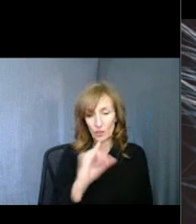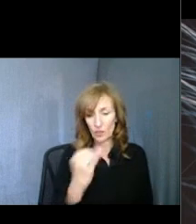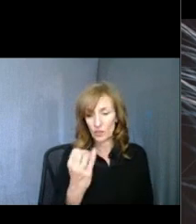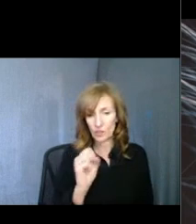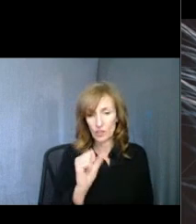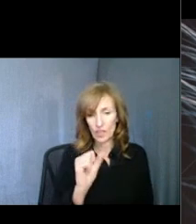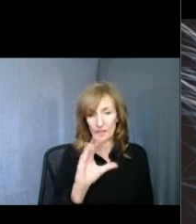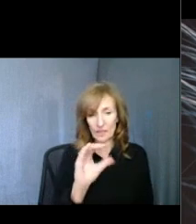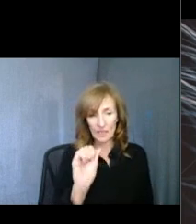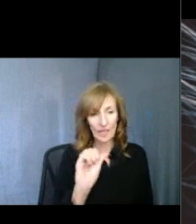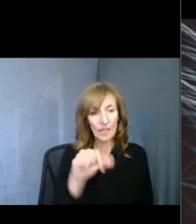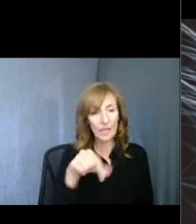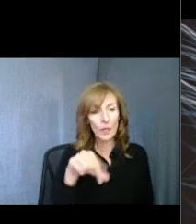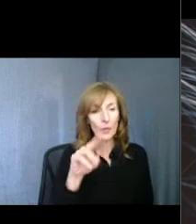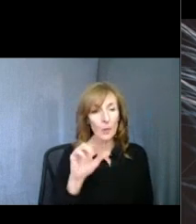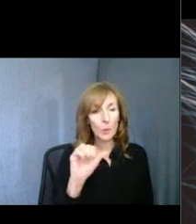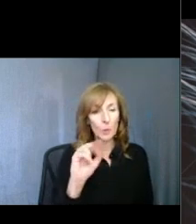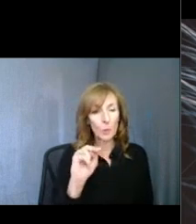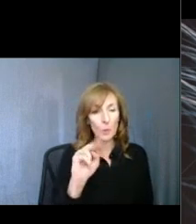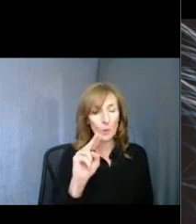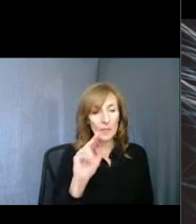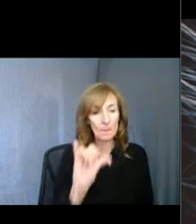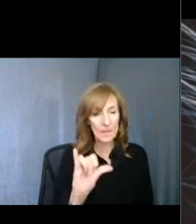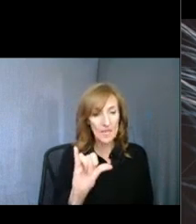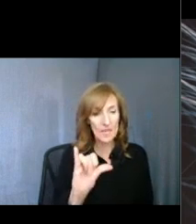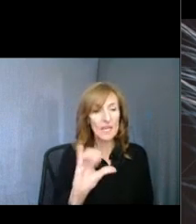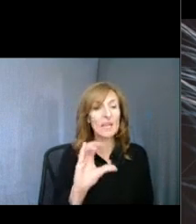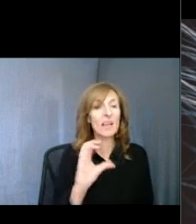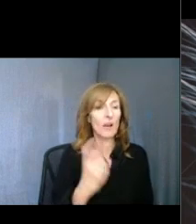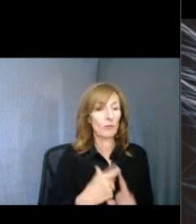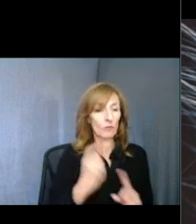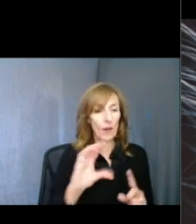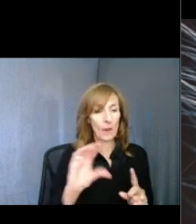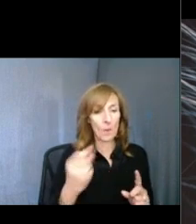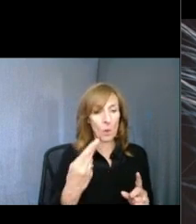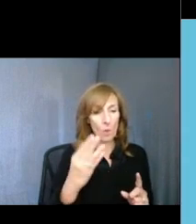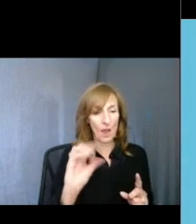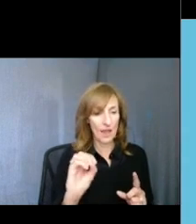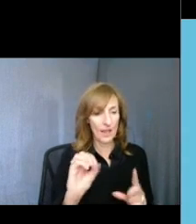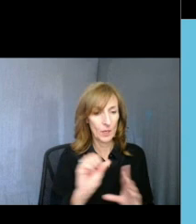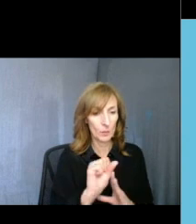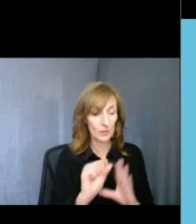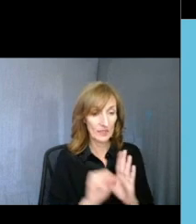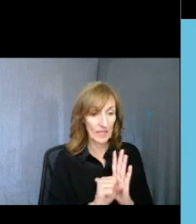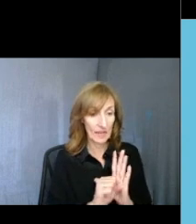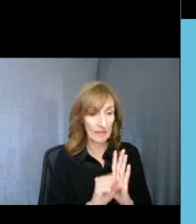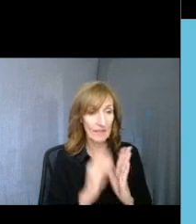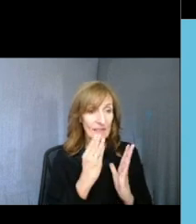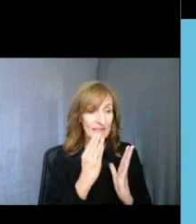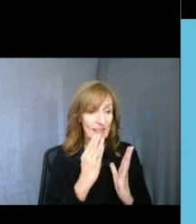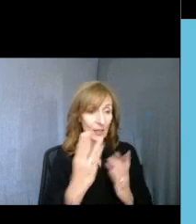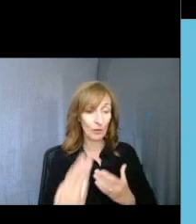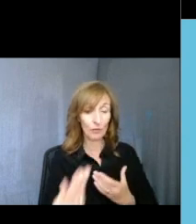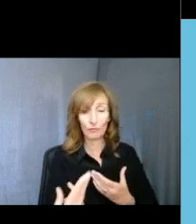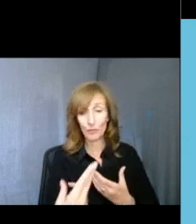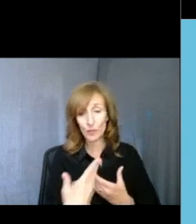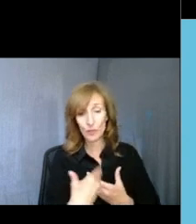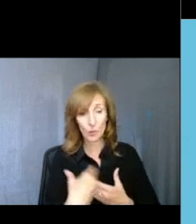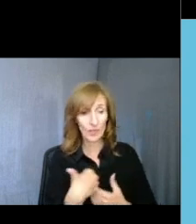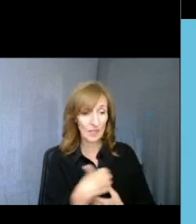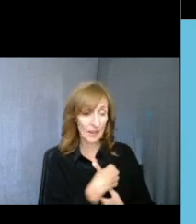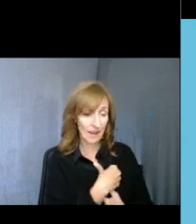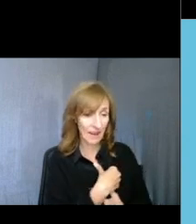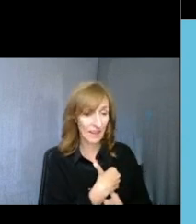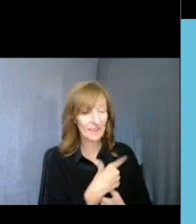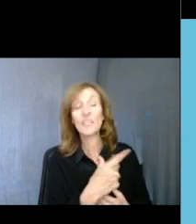State University Veterinary Medical Center. Thanks for being with us and sharing how we can understand CKD and help our cats live longer,